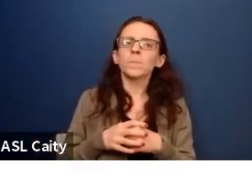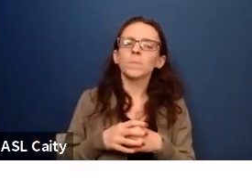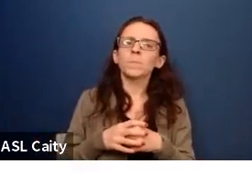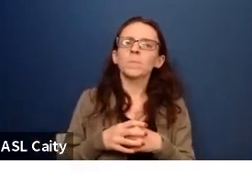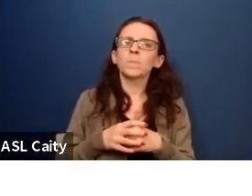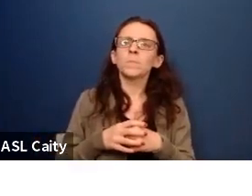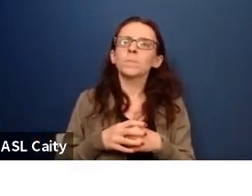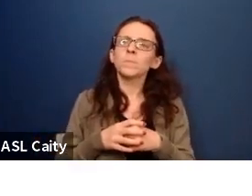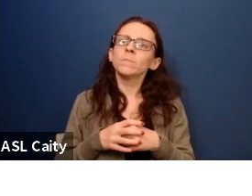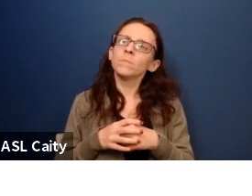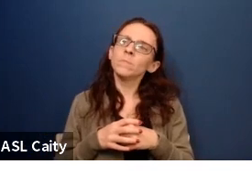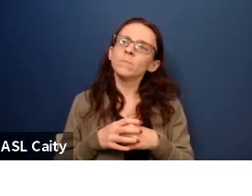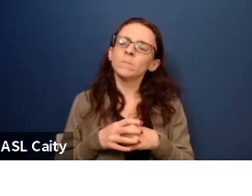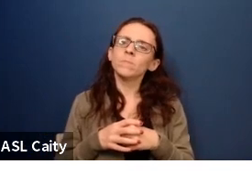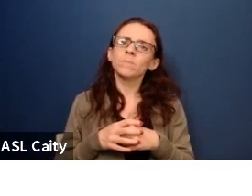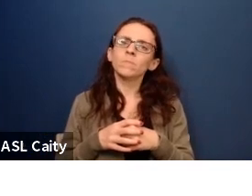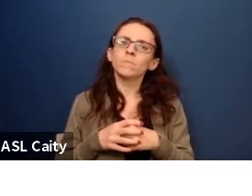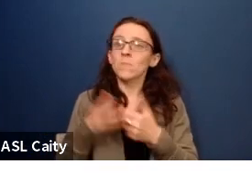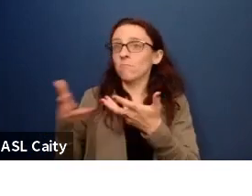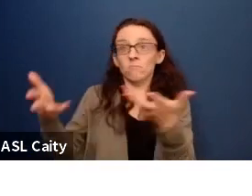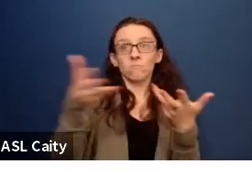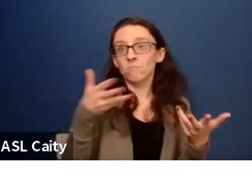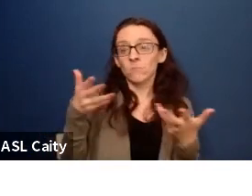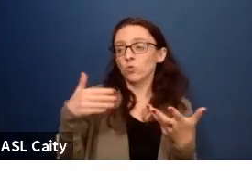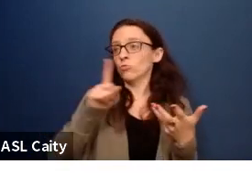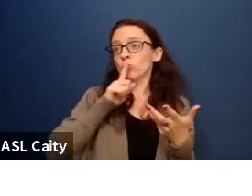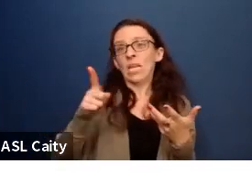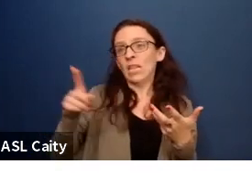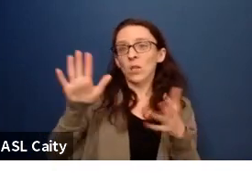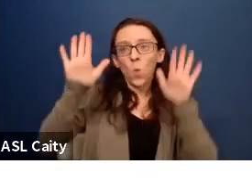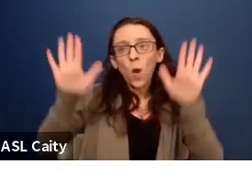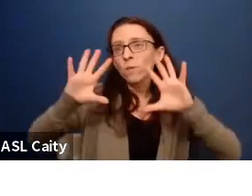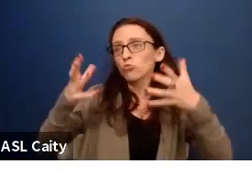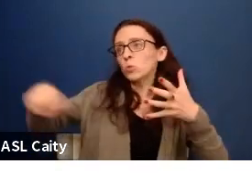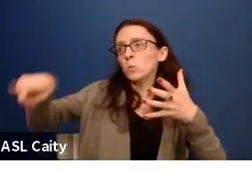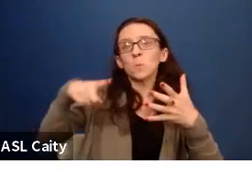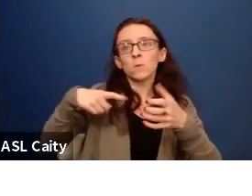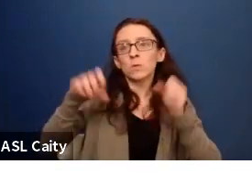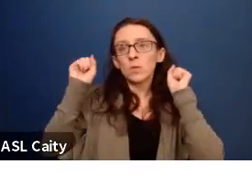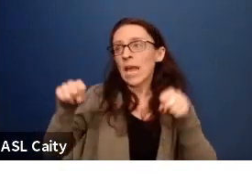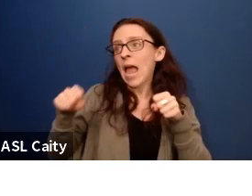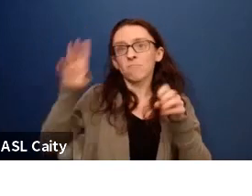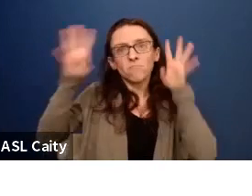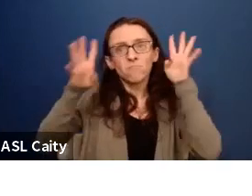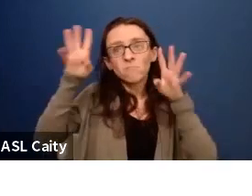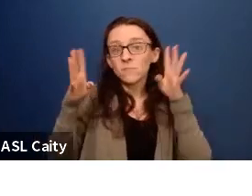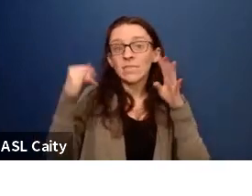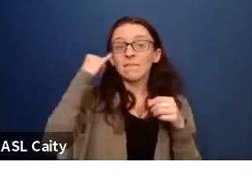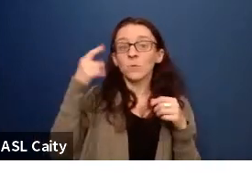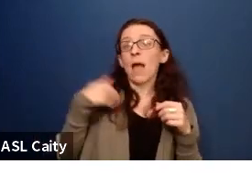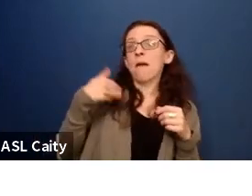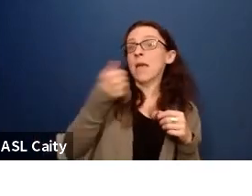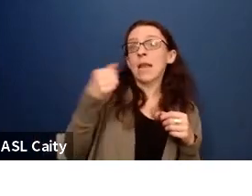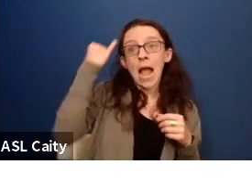is a great group of minds, so if people have ideas on how what might be helpful